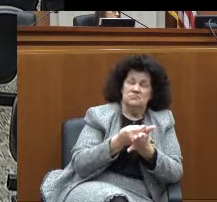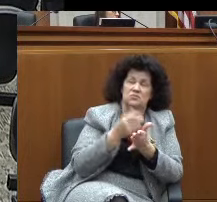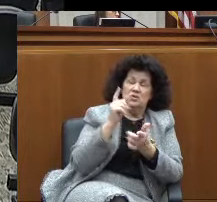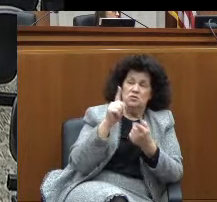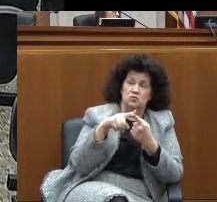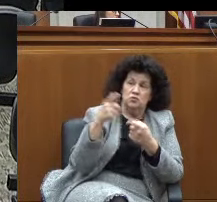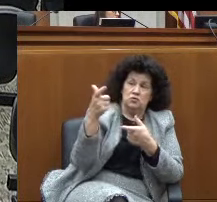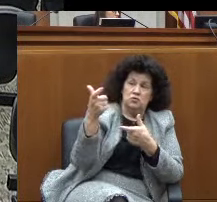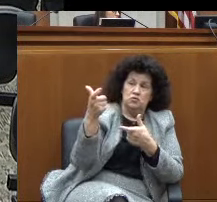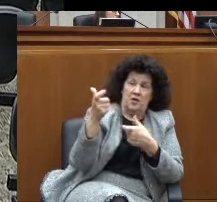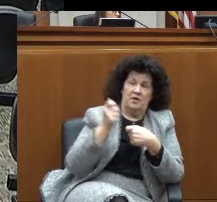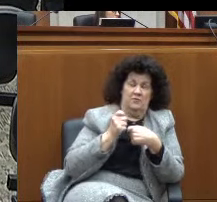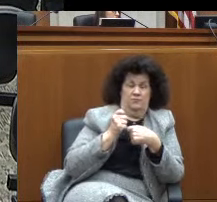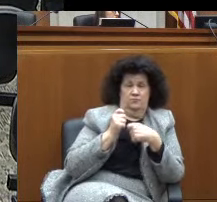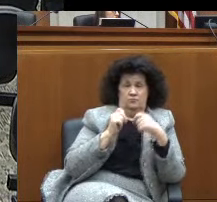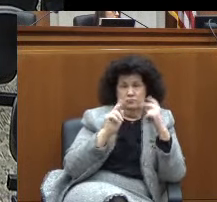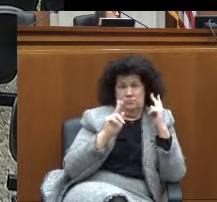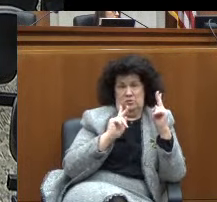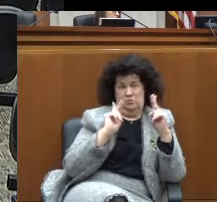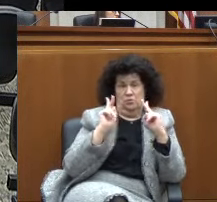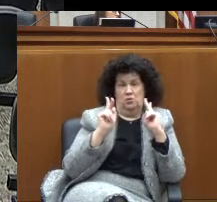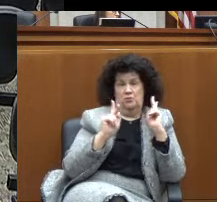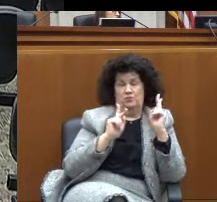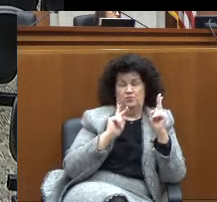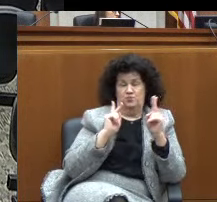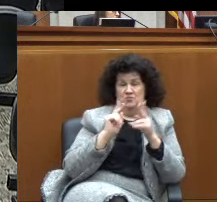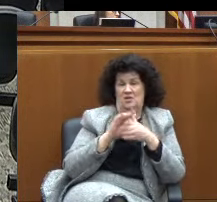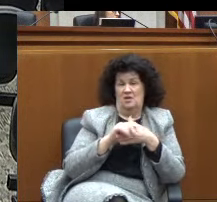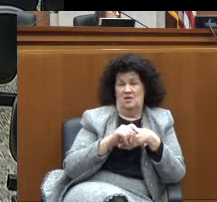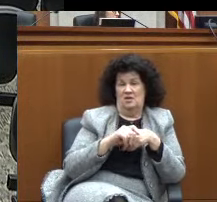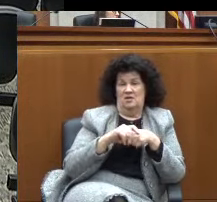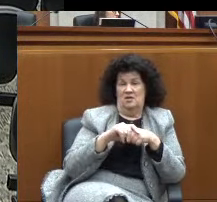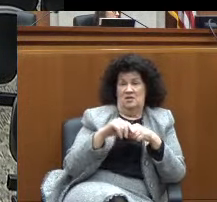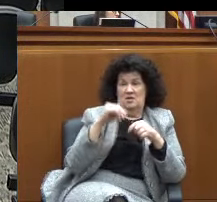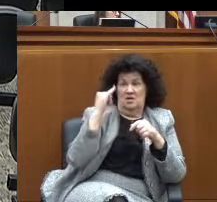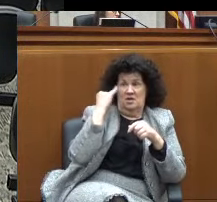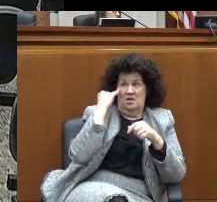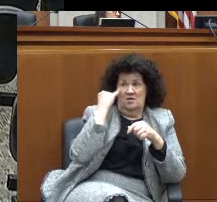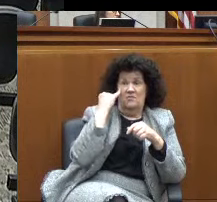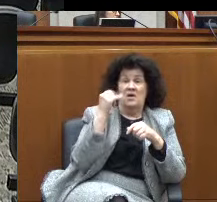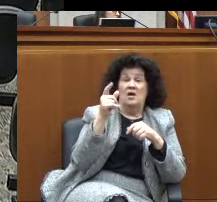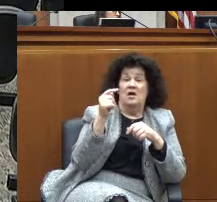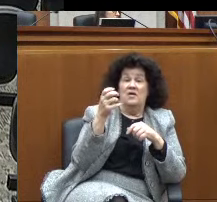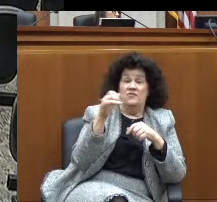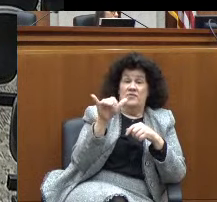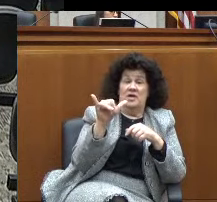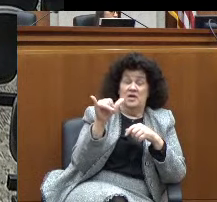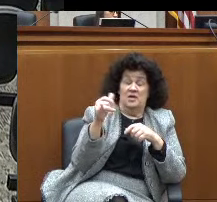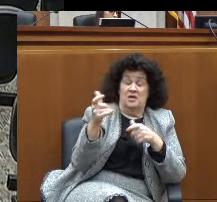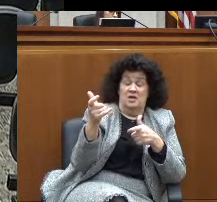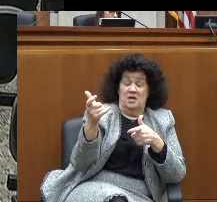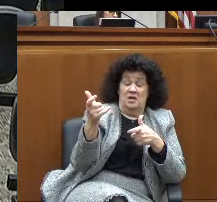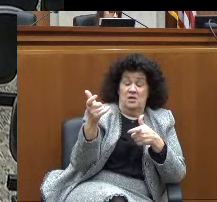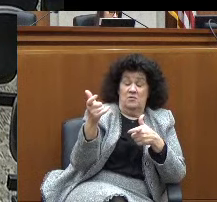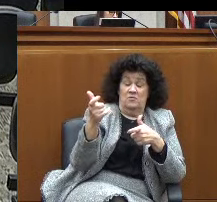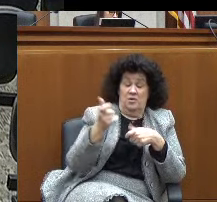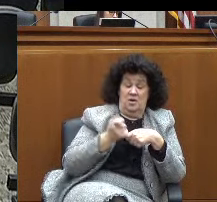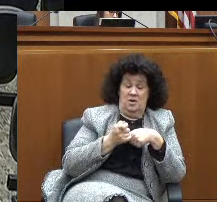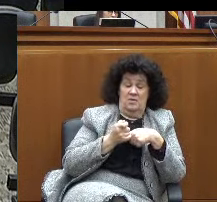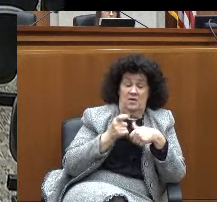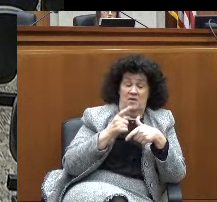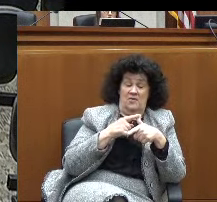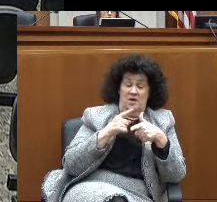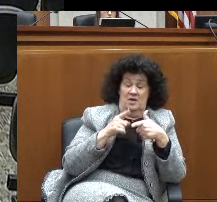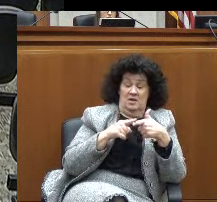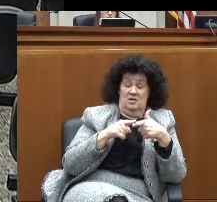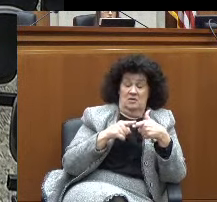first 5 years. Because if they can then leave you and go into the private sector or go somewhere else where you're